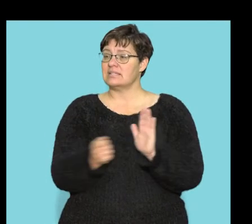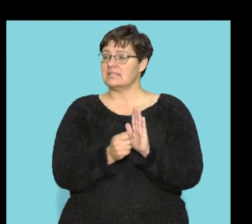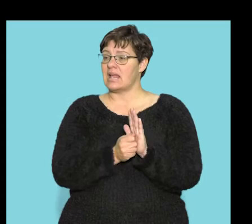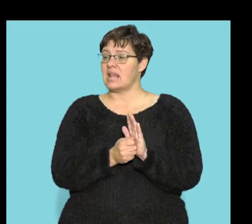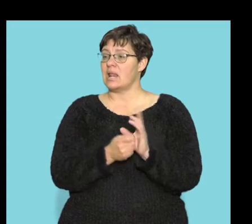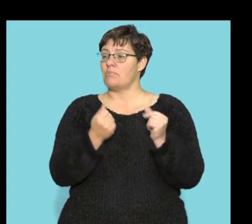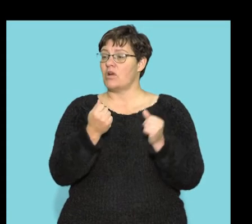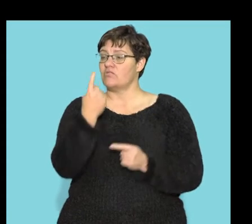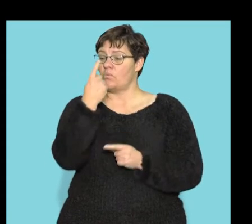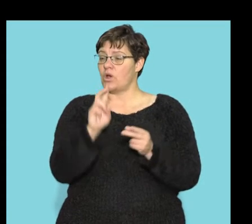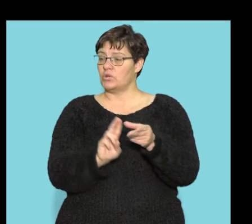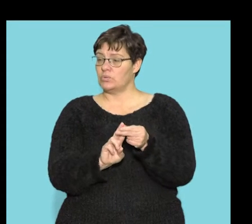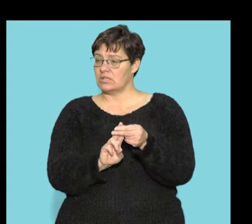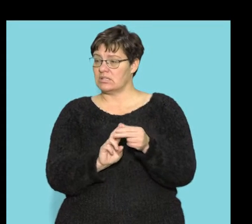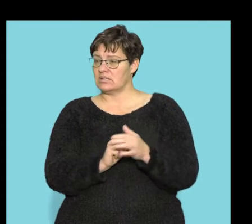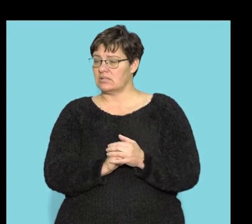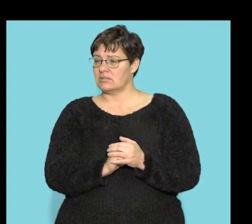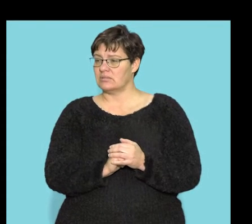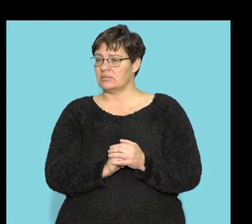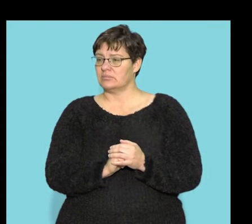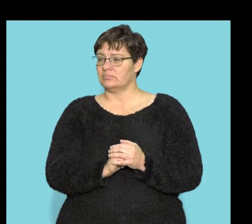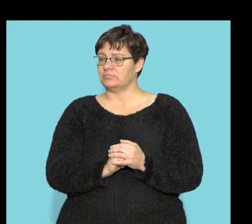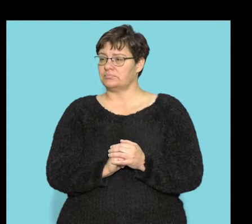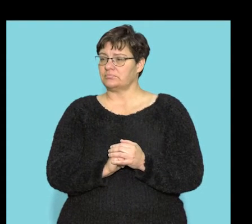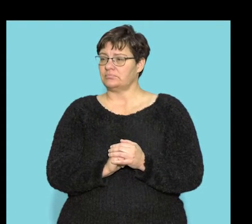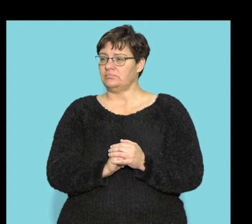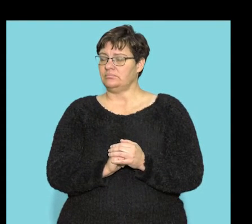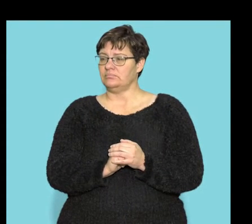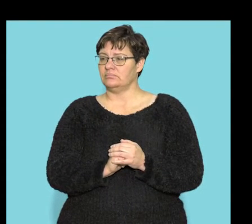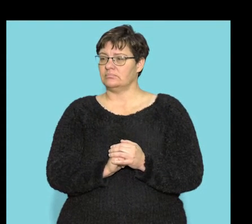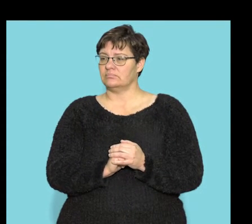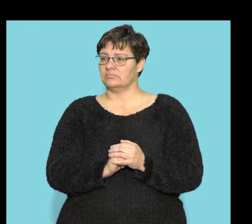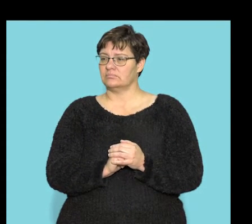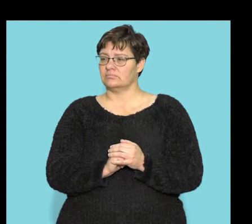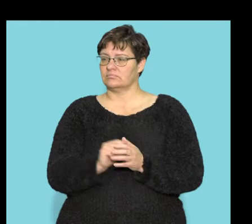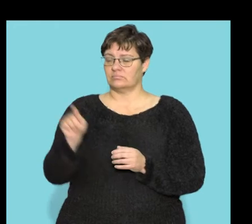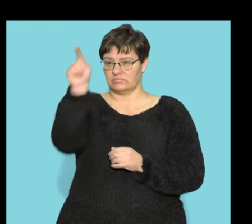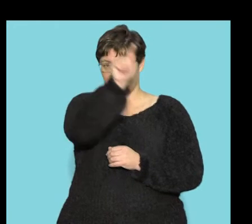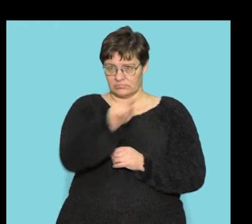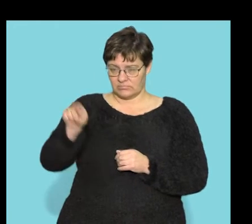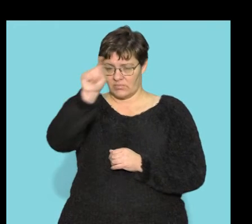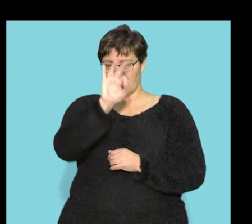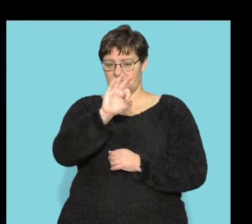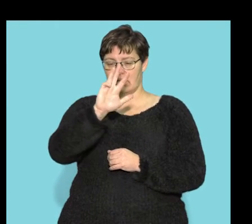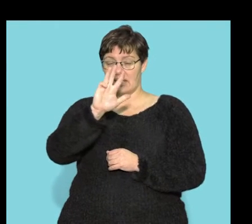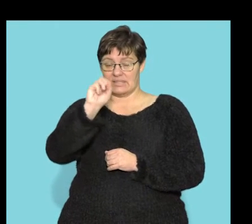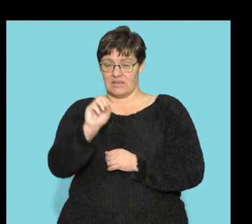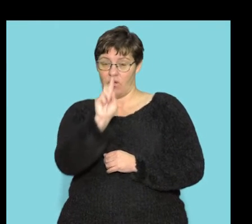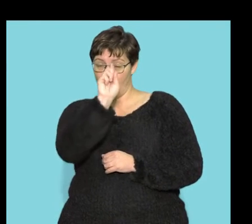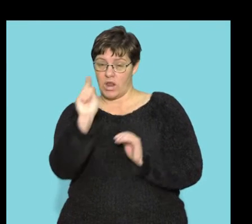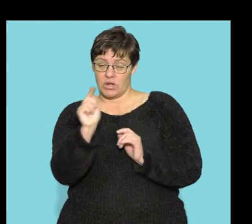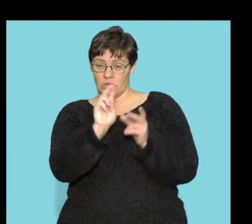unit, right? Let's find our selling price per unit. Here we go. 390 is my selling price per